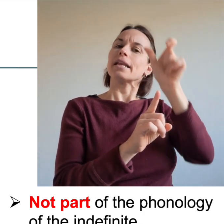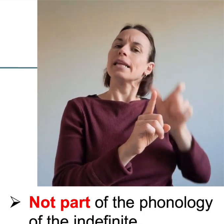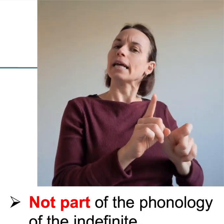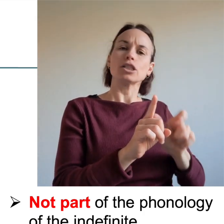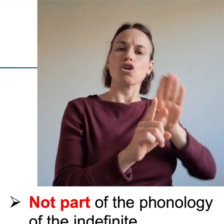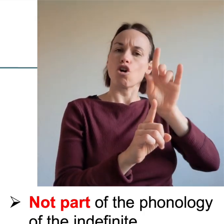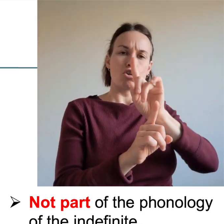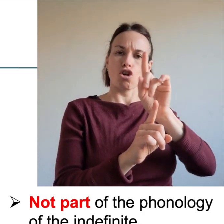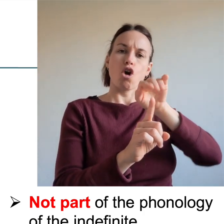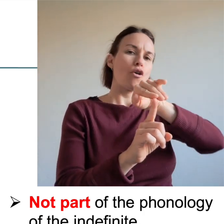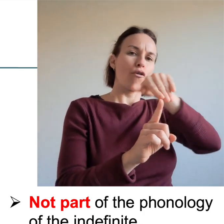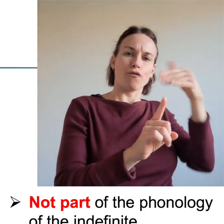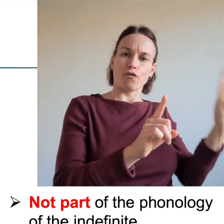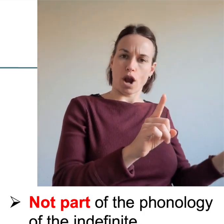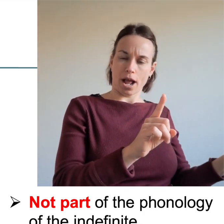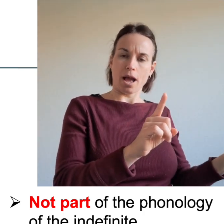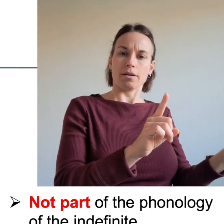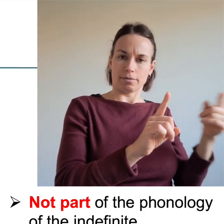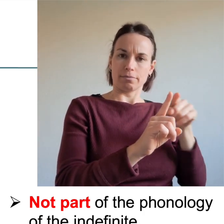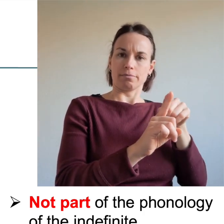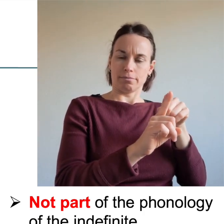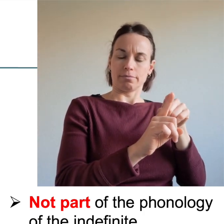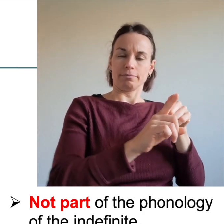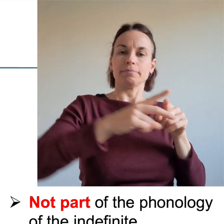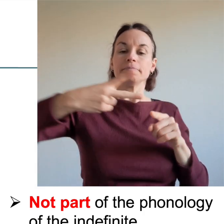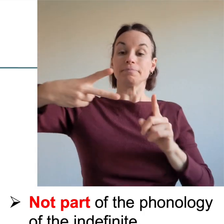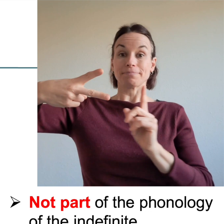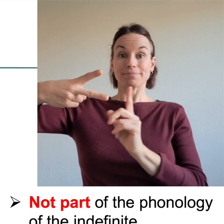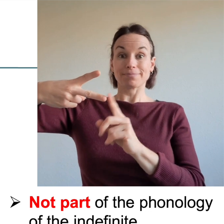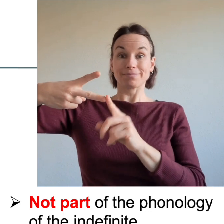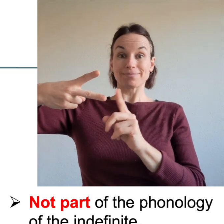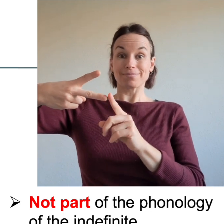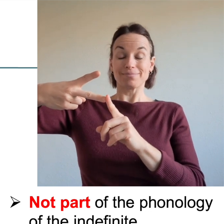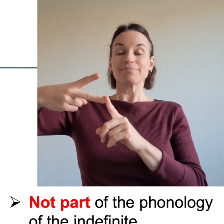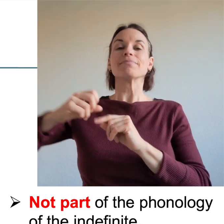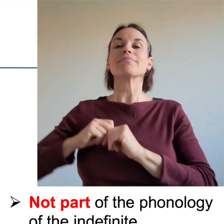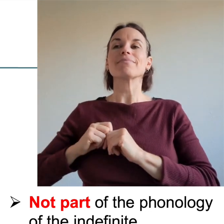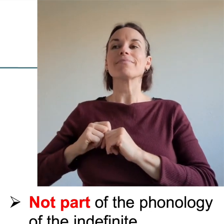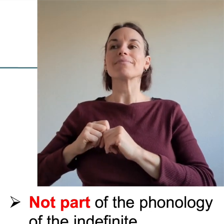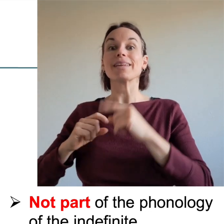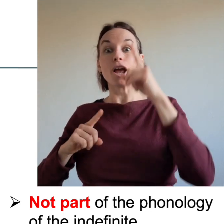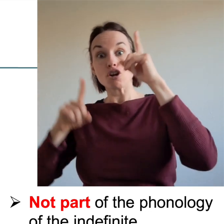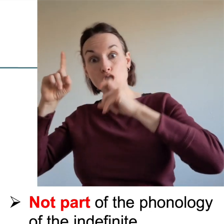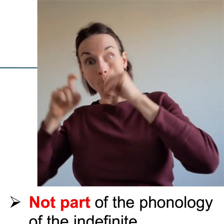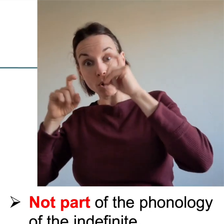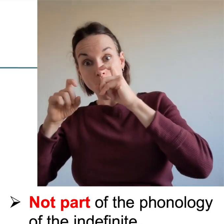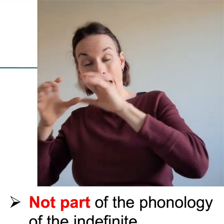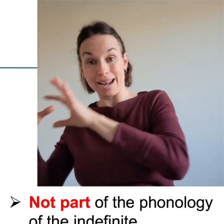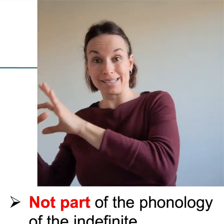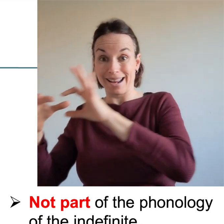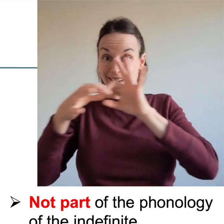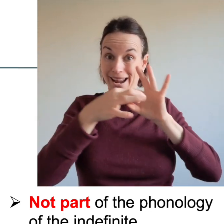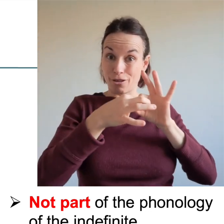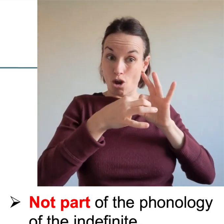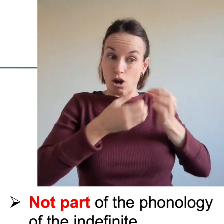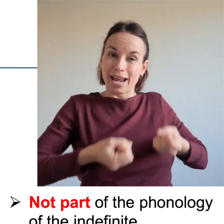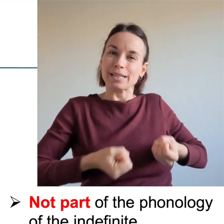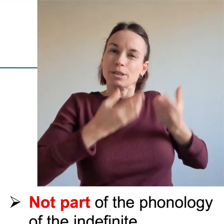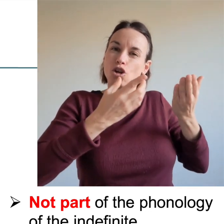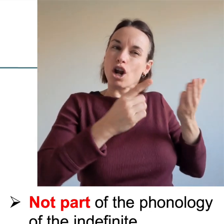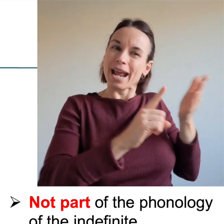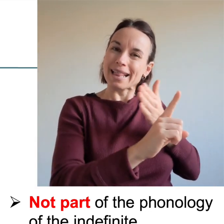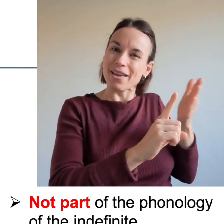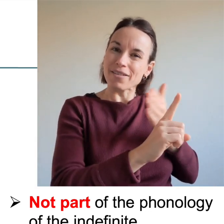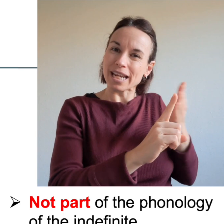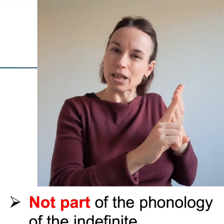of the mouth is not part of the phonology of the indefinite, and with respect to its